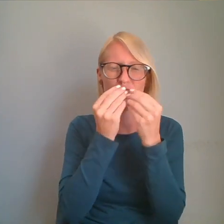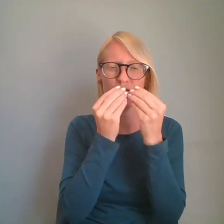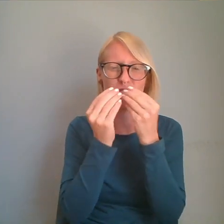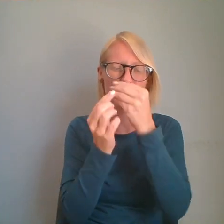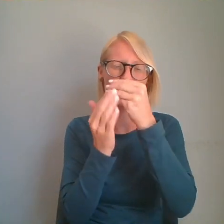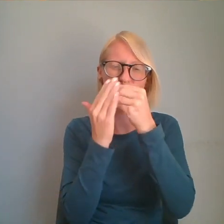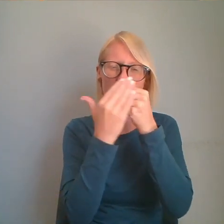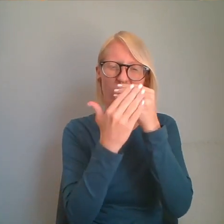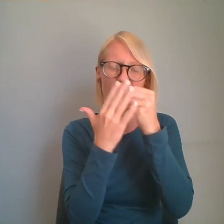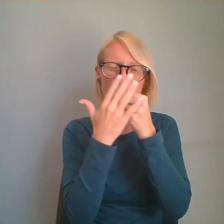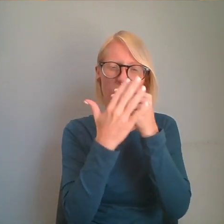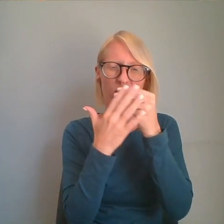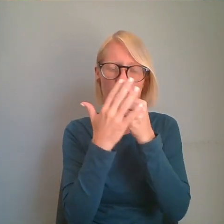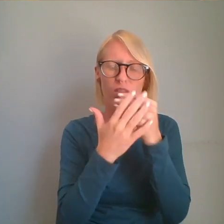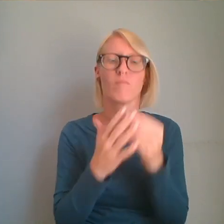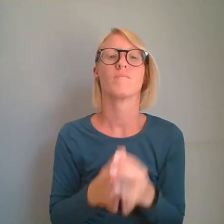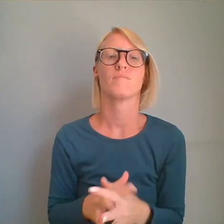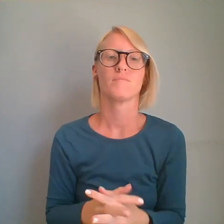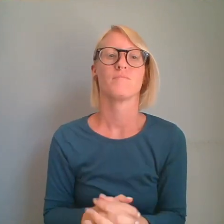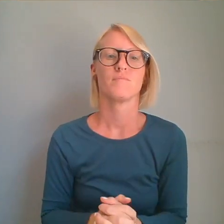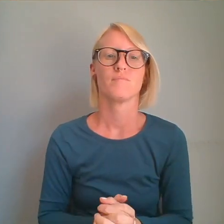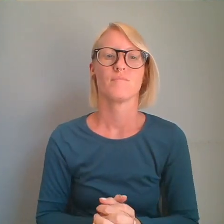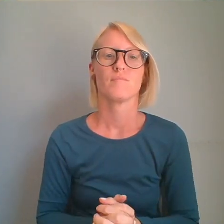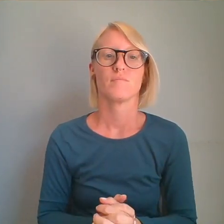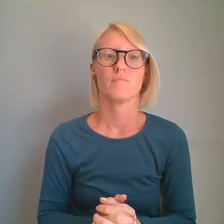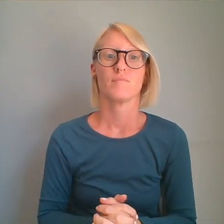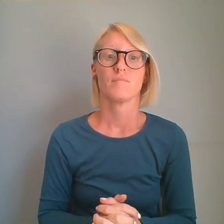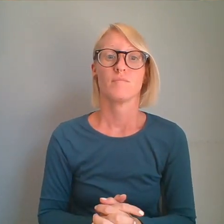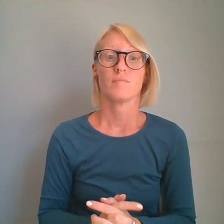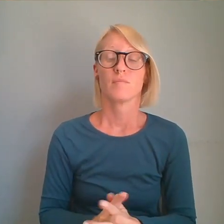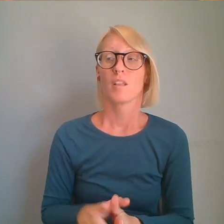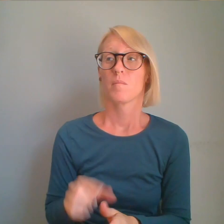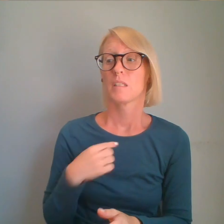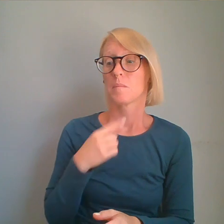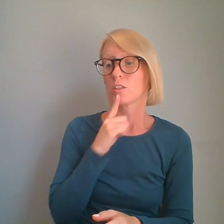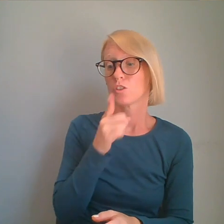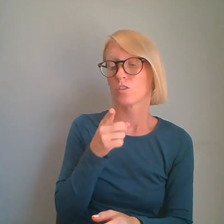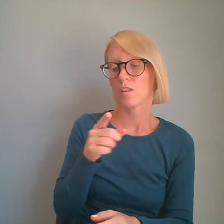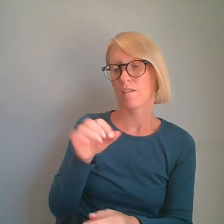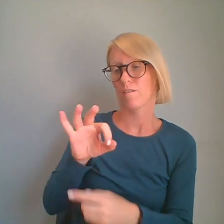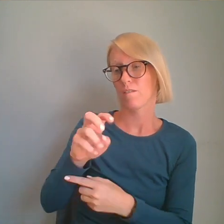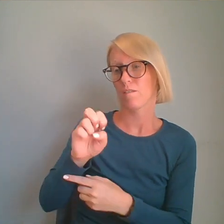Look that way, please. I'm just going to make sure that they did this filling correctly.